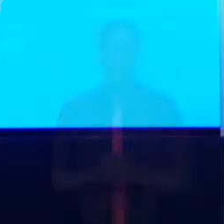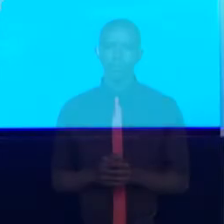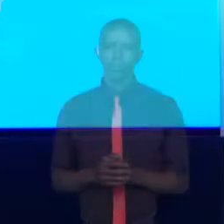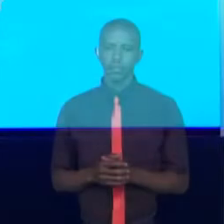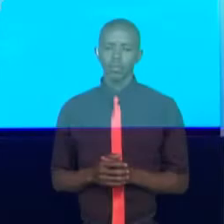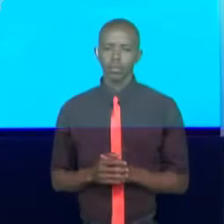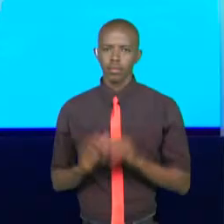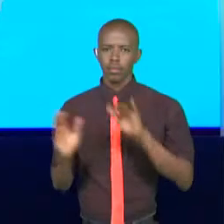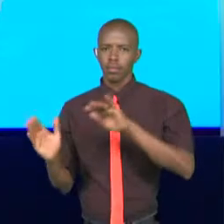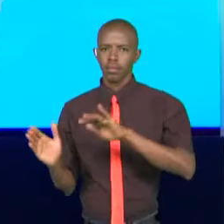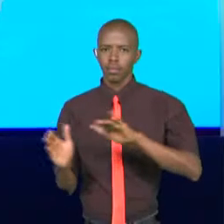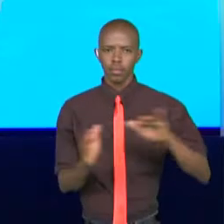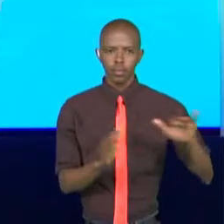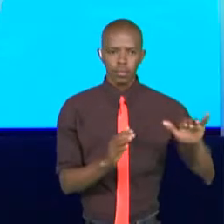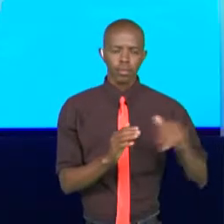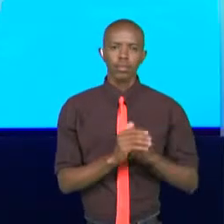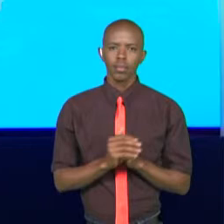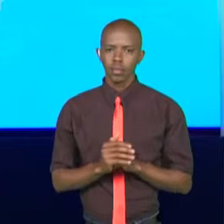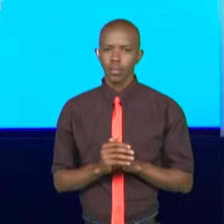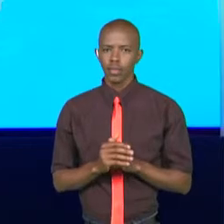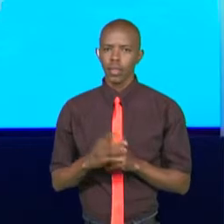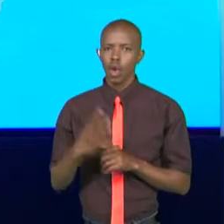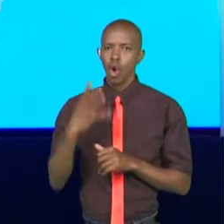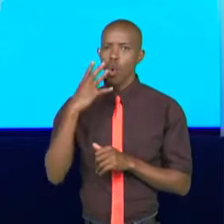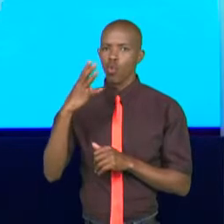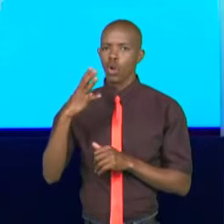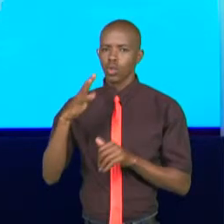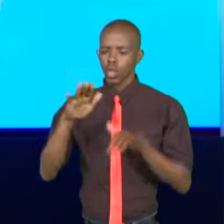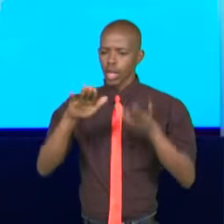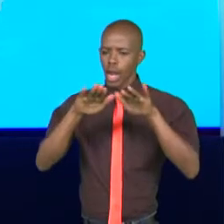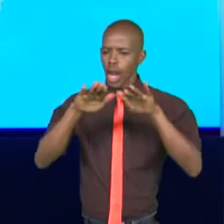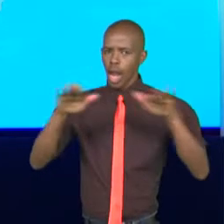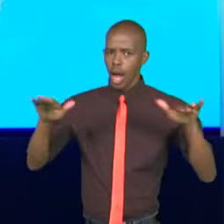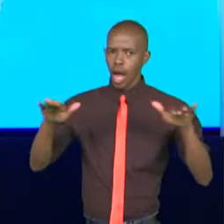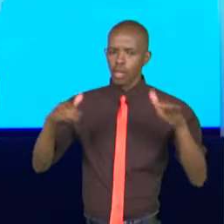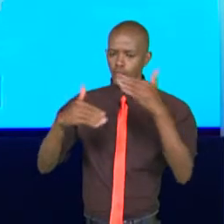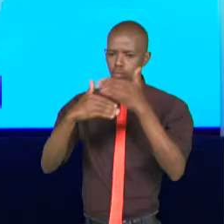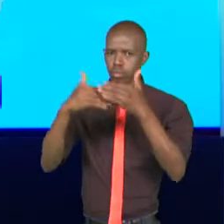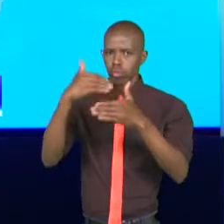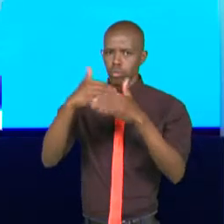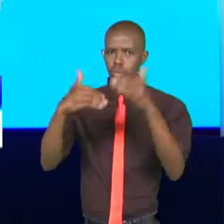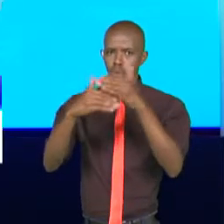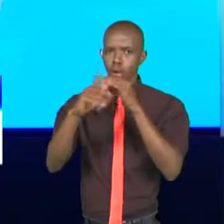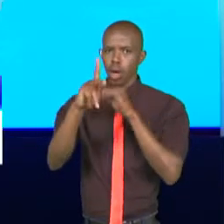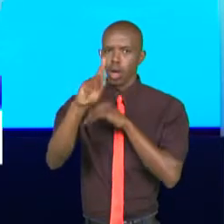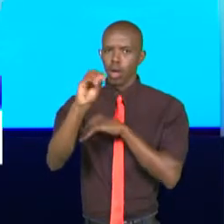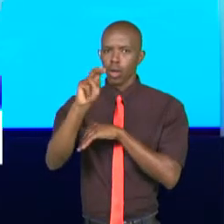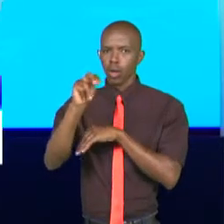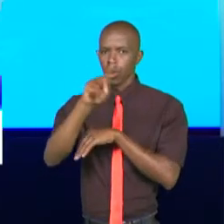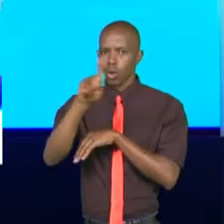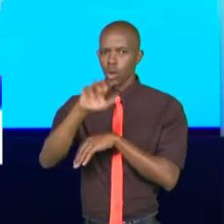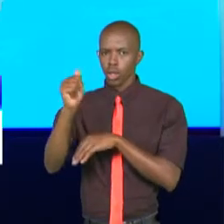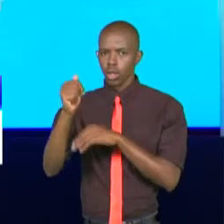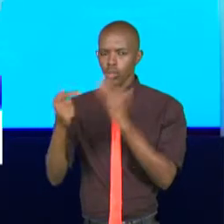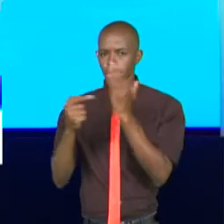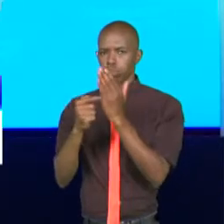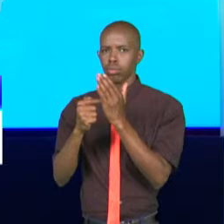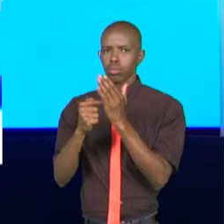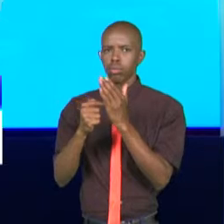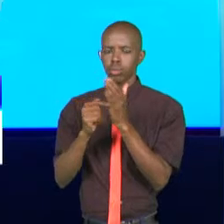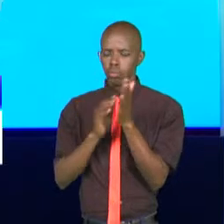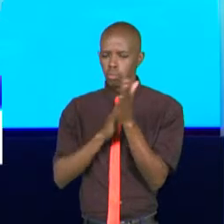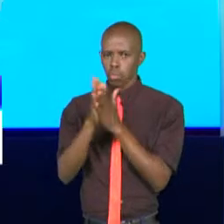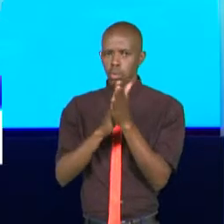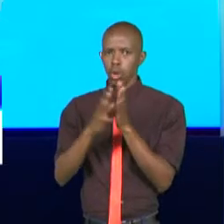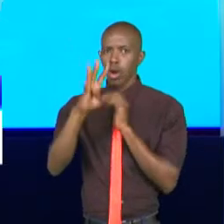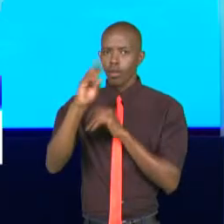Now, away from that, the 400 acres of Phase 1 of the Konza Technopolis project has attracted over 40% uptake